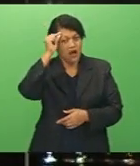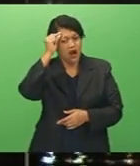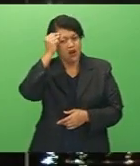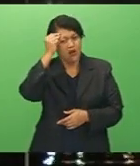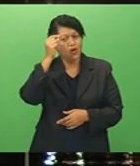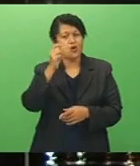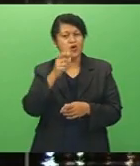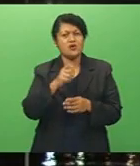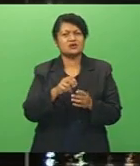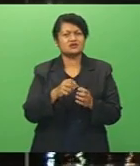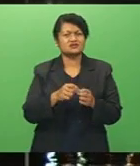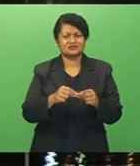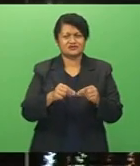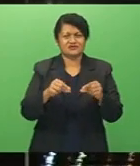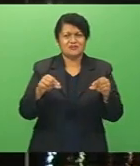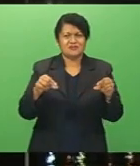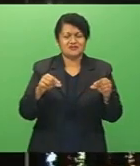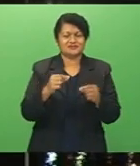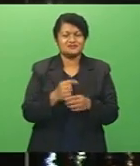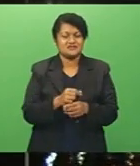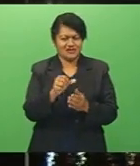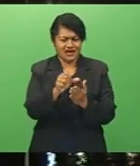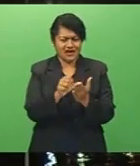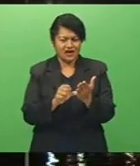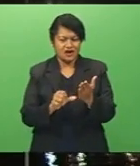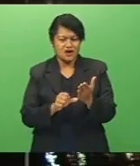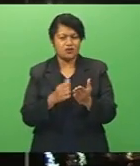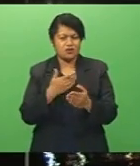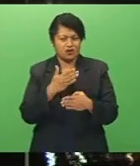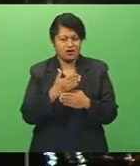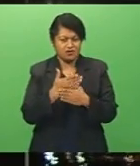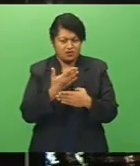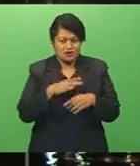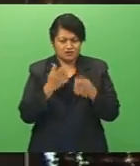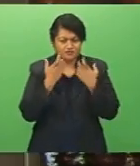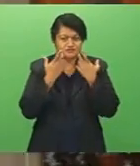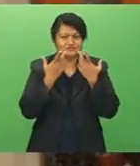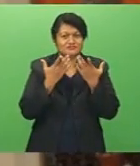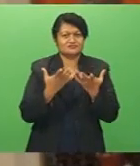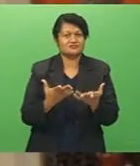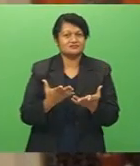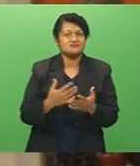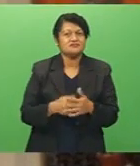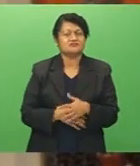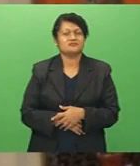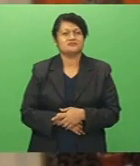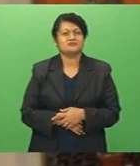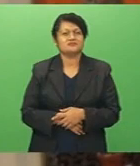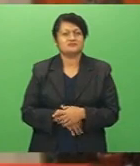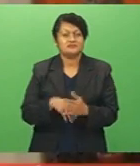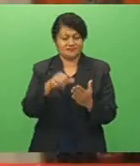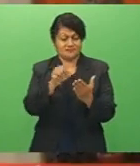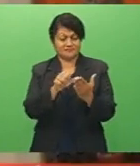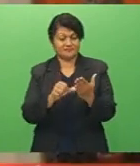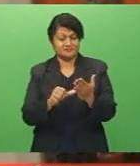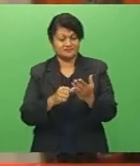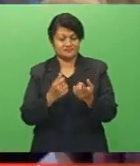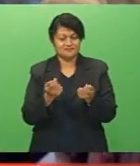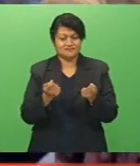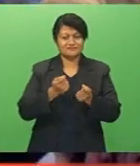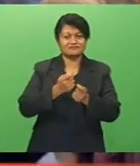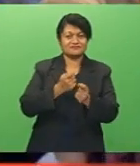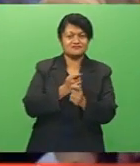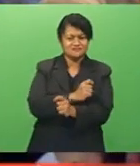with artworks depicting inmates' personal struggles. Kelly Wadala reports. Art has transformed these inmates